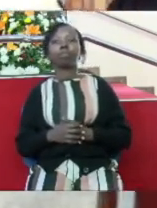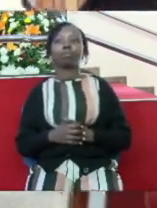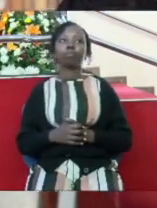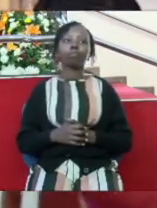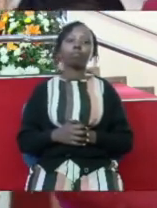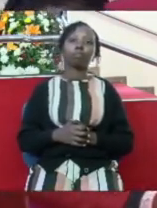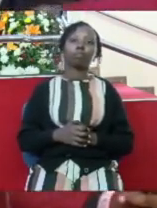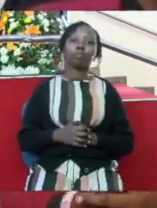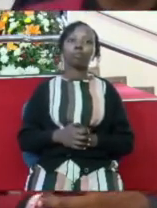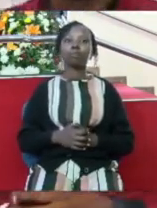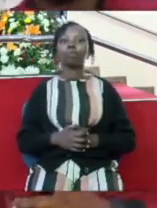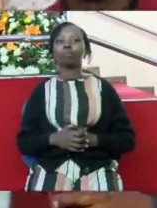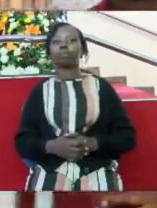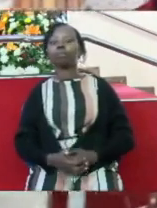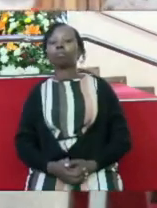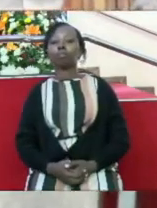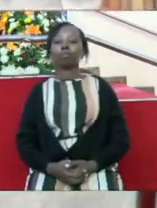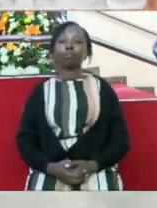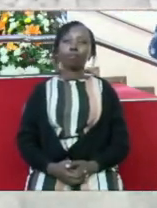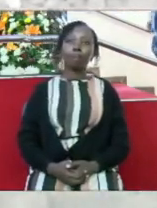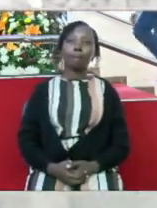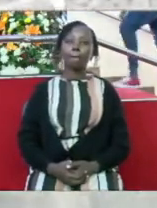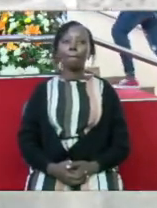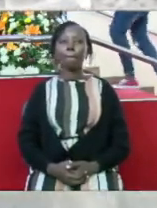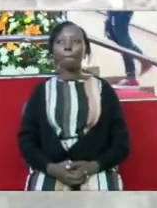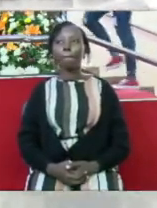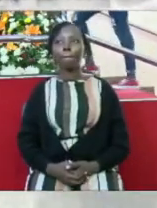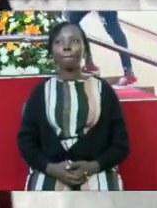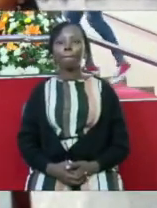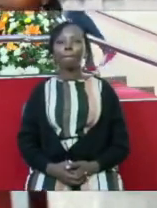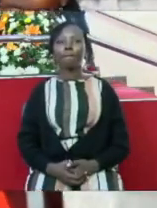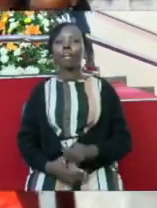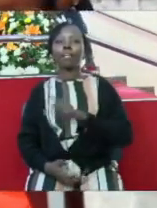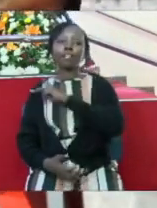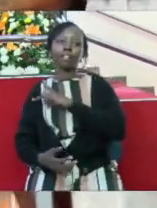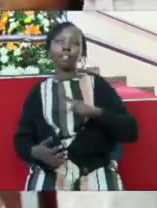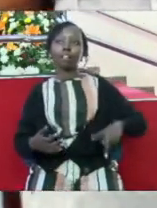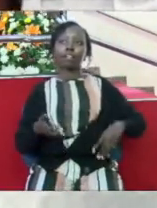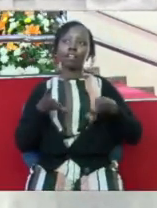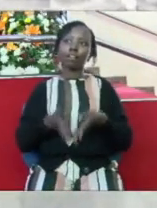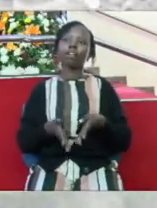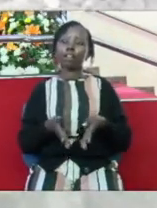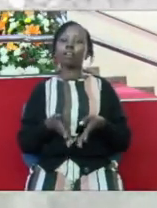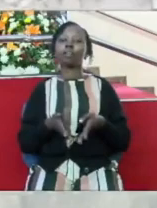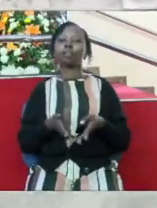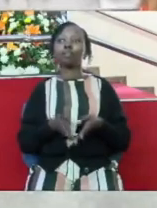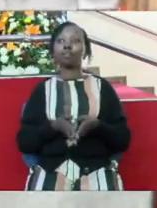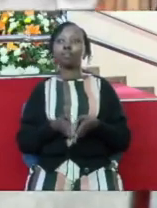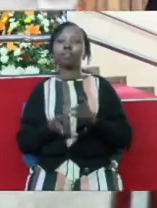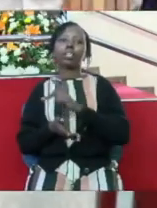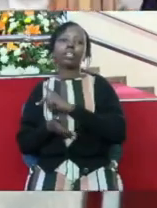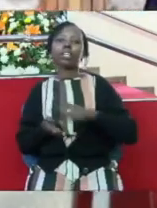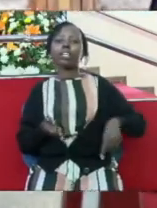mazanto robo. Oh God, the King is here today. Mfalme yuko hapa leo. And he's saying, I'm willing